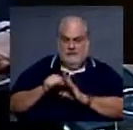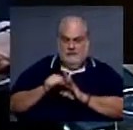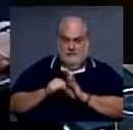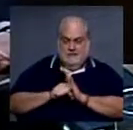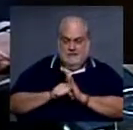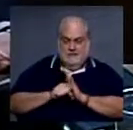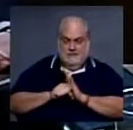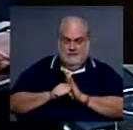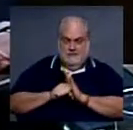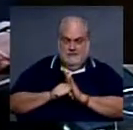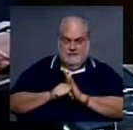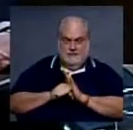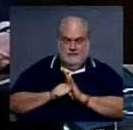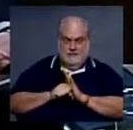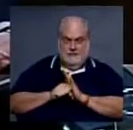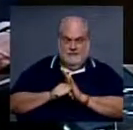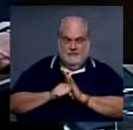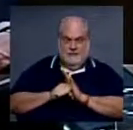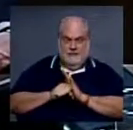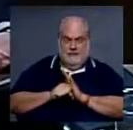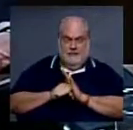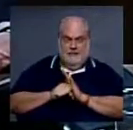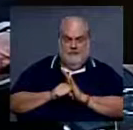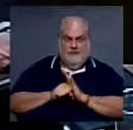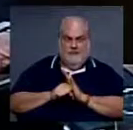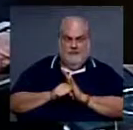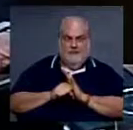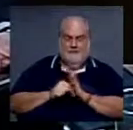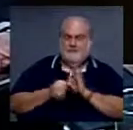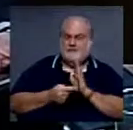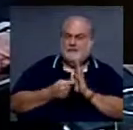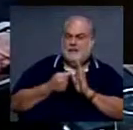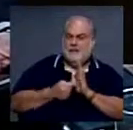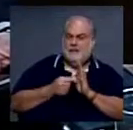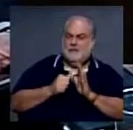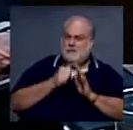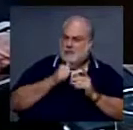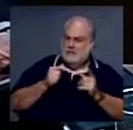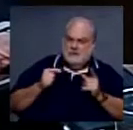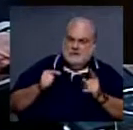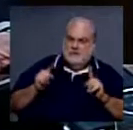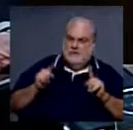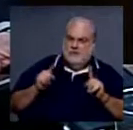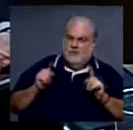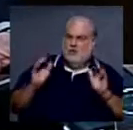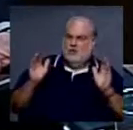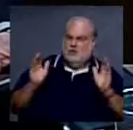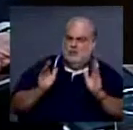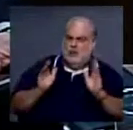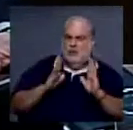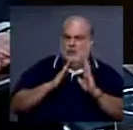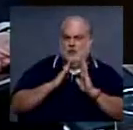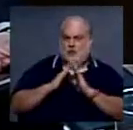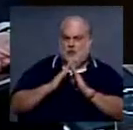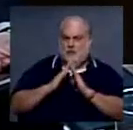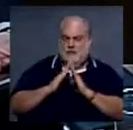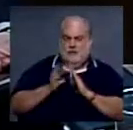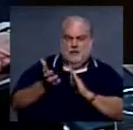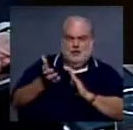I know that sometimes we're unsuccessful because smaller communities in the state don't